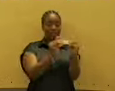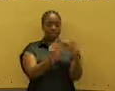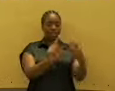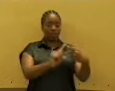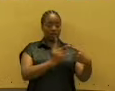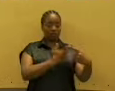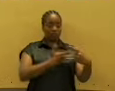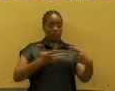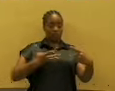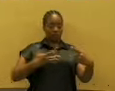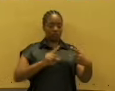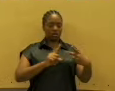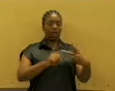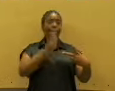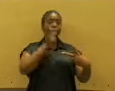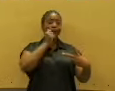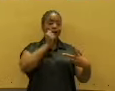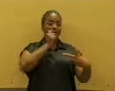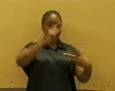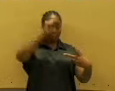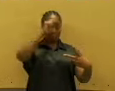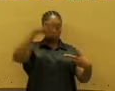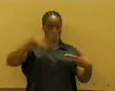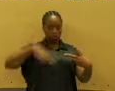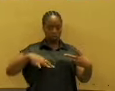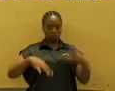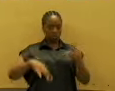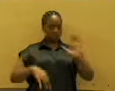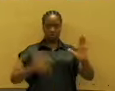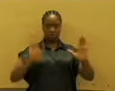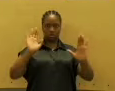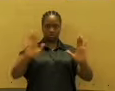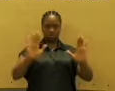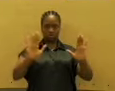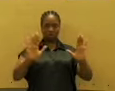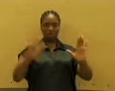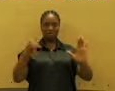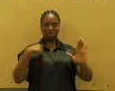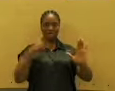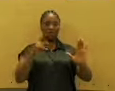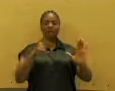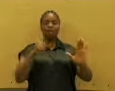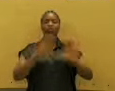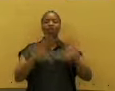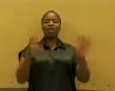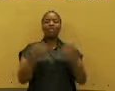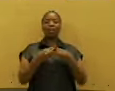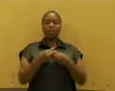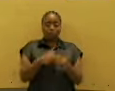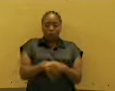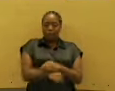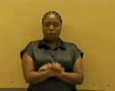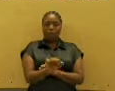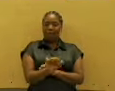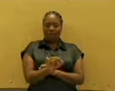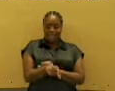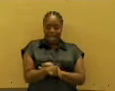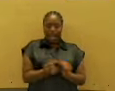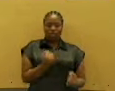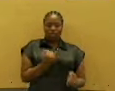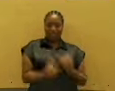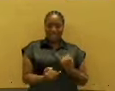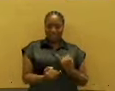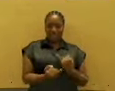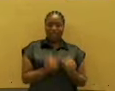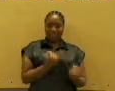socially constructed. In other words, we are socialized into gender. Gender is not something that you're born with, right? Yes, we've got